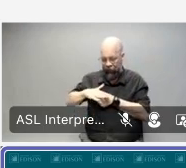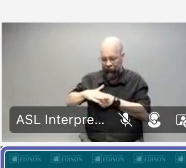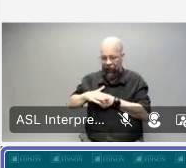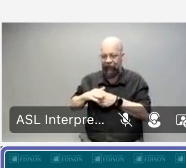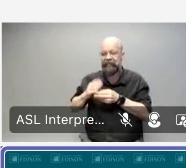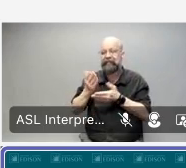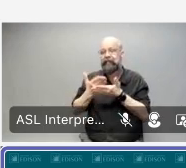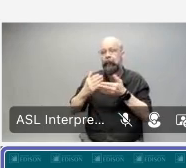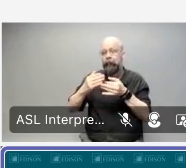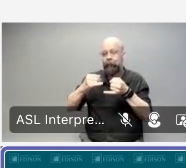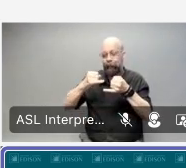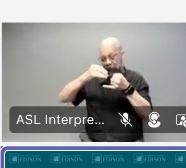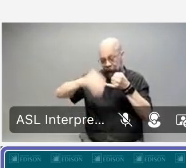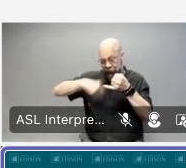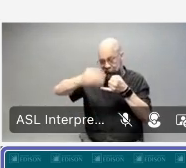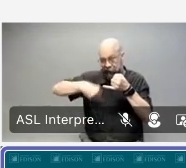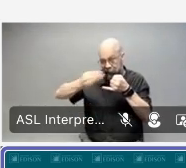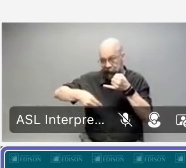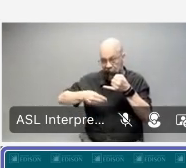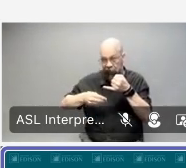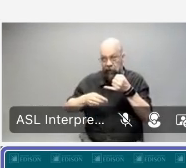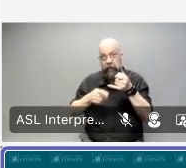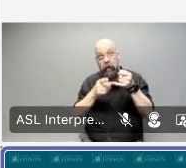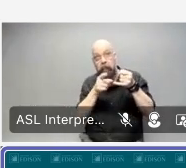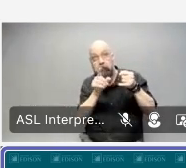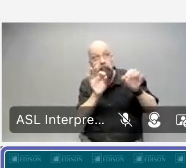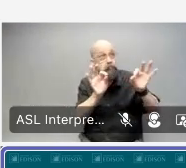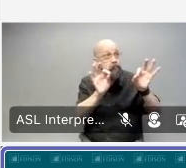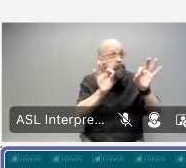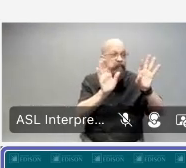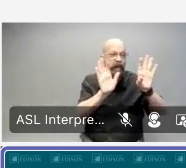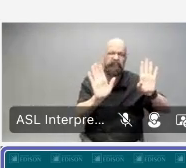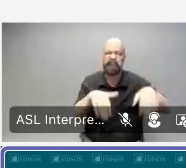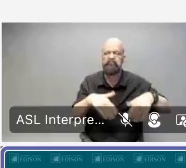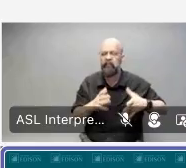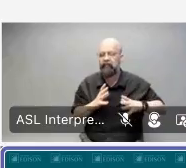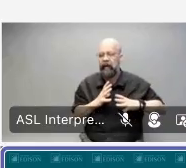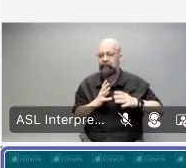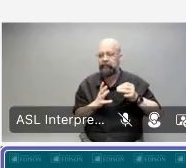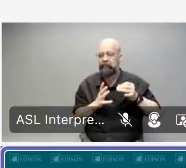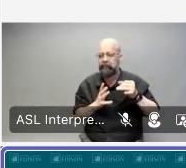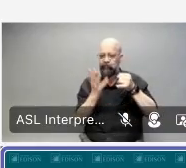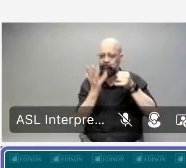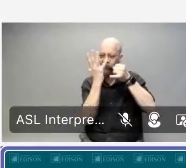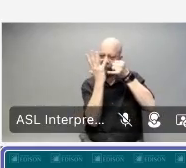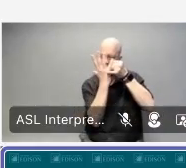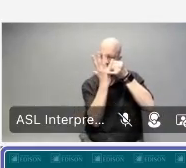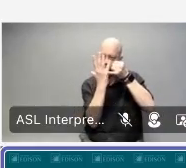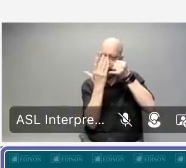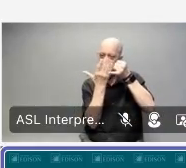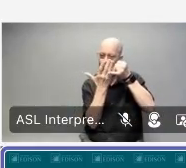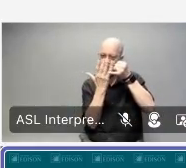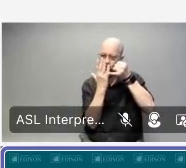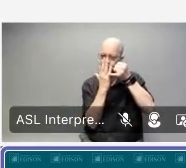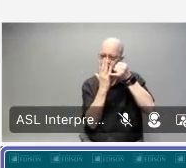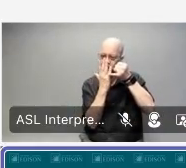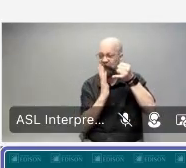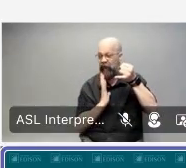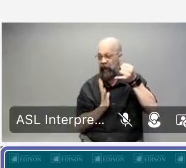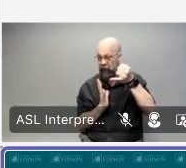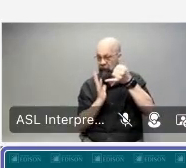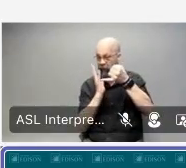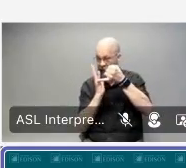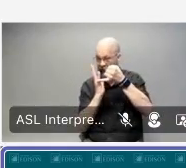insulation on them, and if there's no strain or abrasion, then they're okay to kind of be on the edge of that vegetation. But if there is an